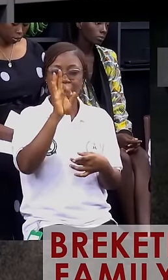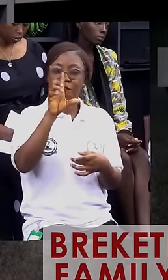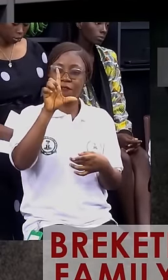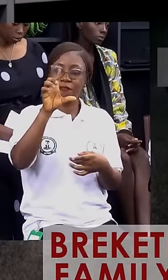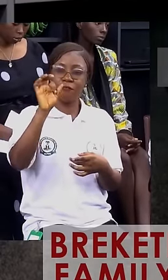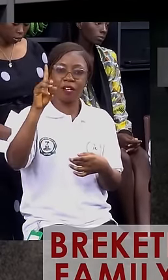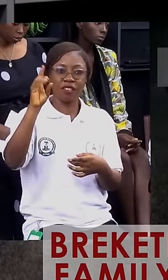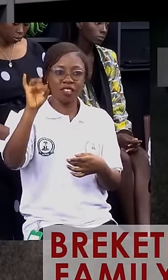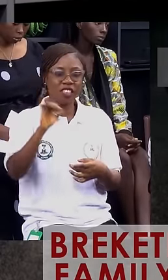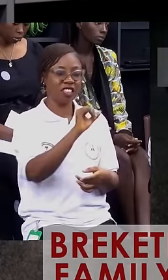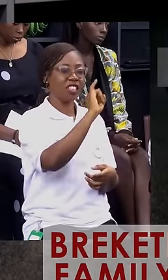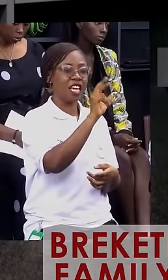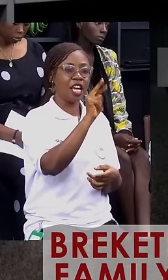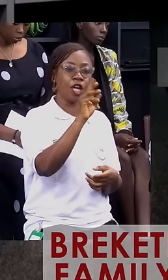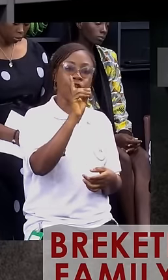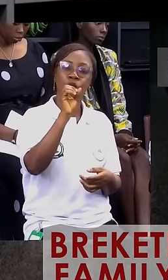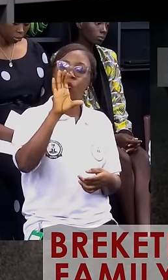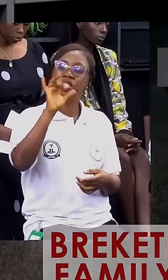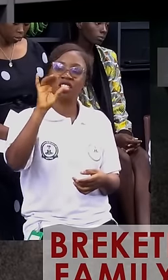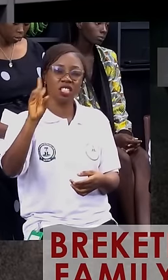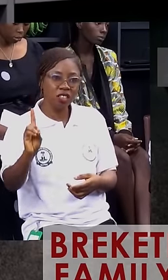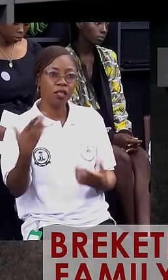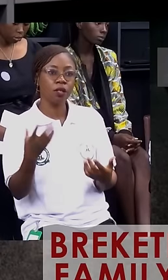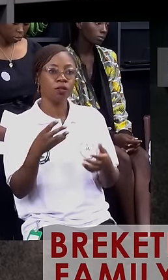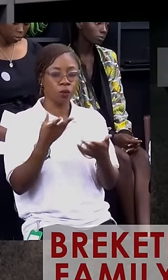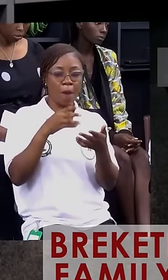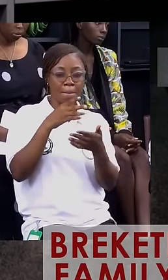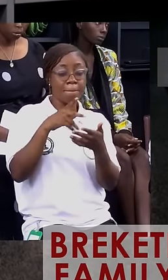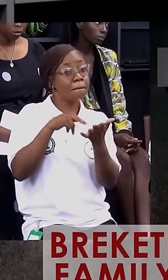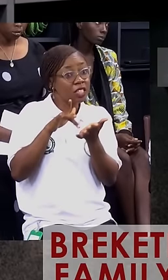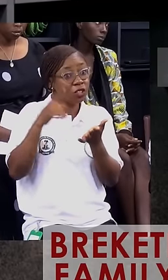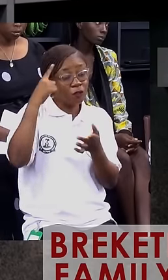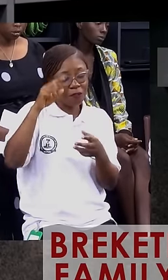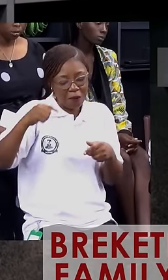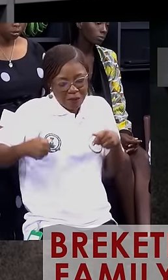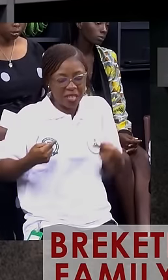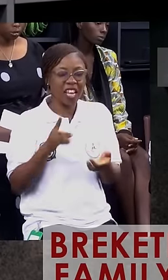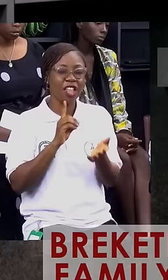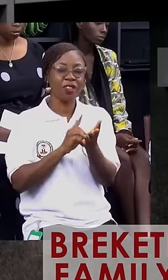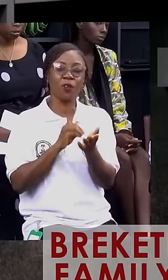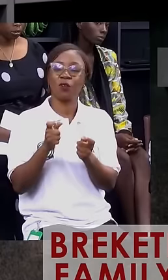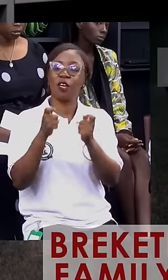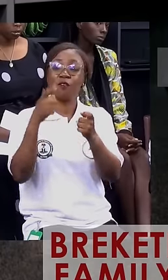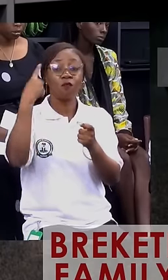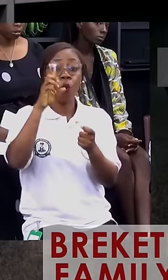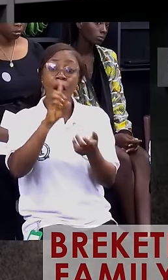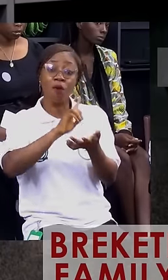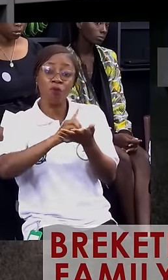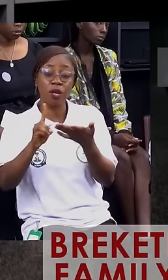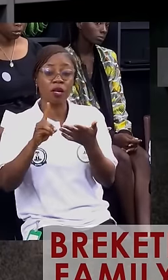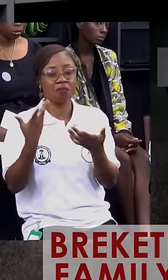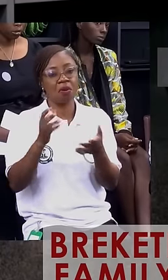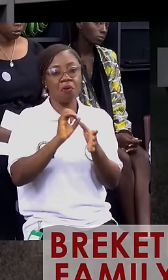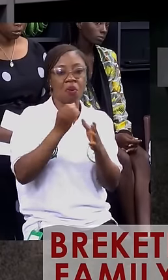and Indocid and Butazone, those medications for pain. The doctor prescribed it for 1 week for a purpose, or for